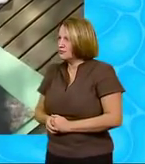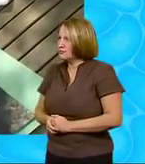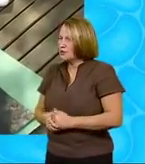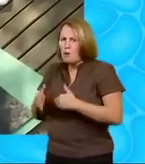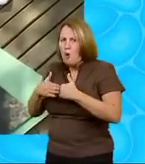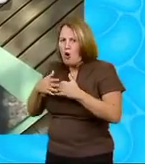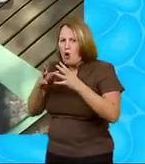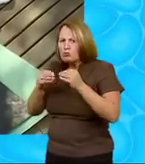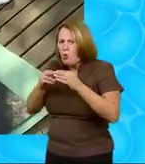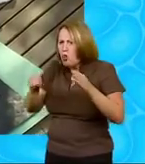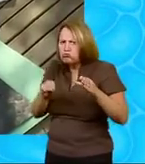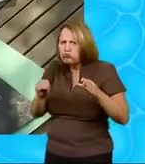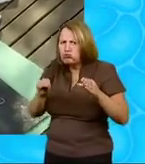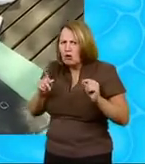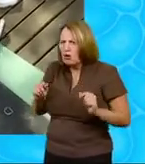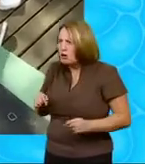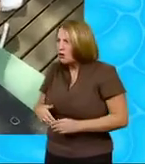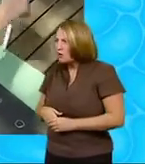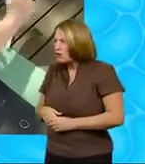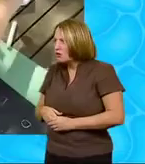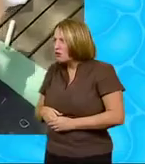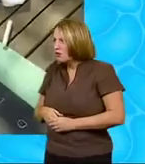Bit more cotton wool.